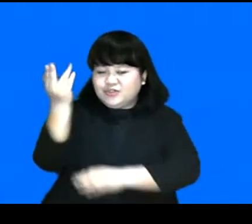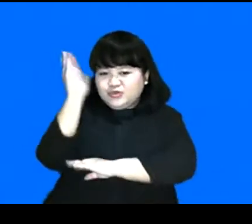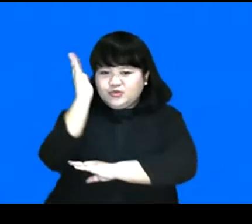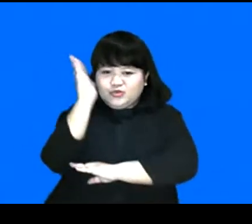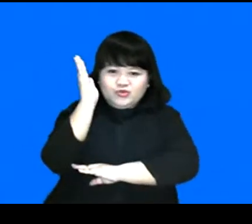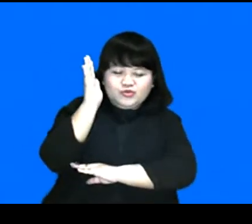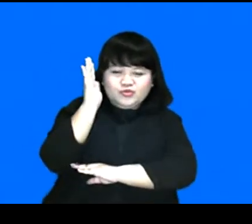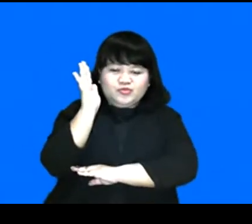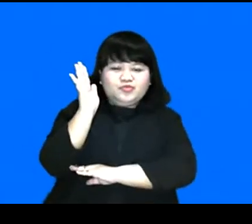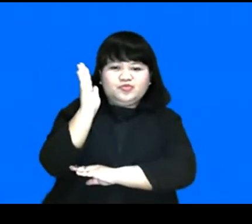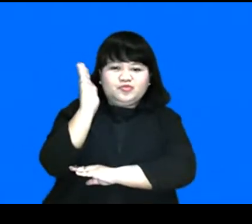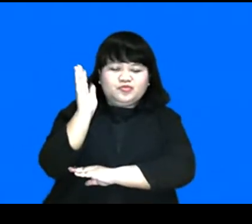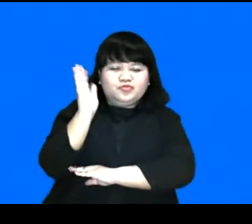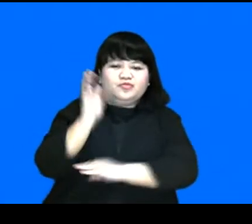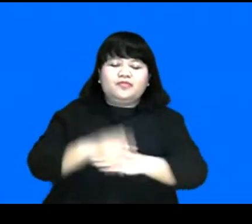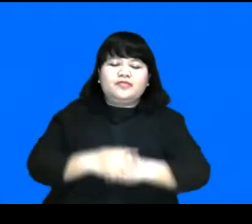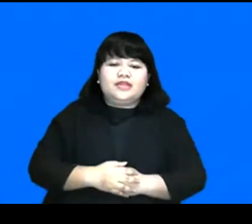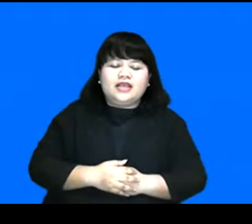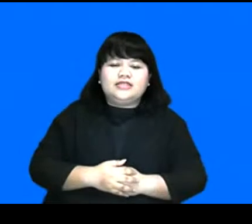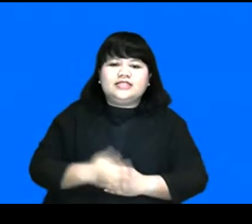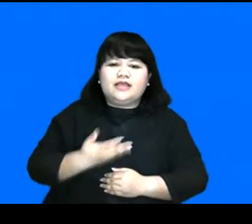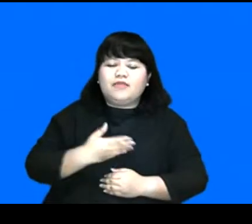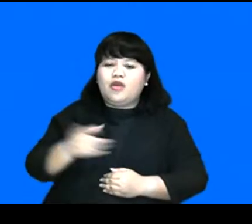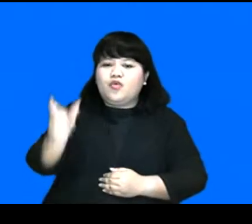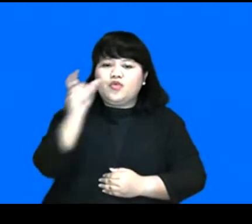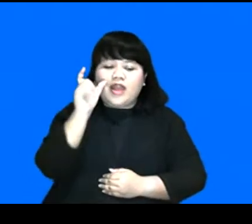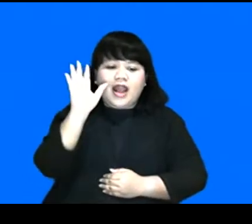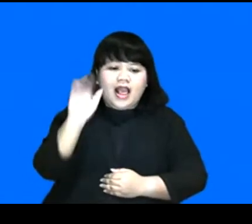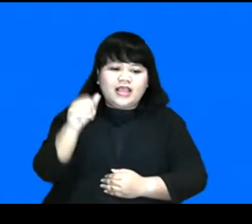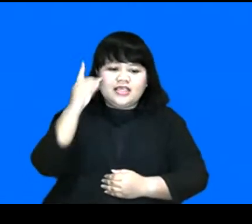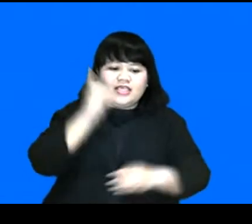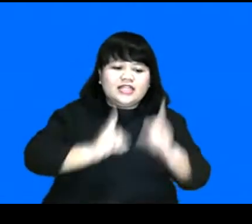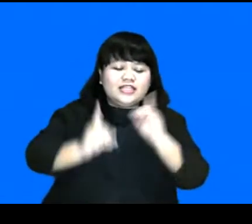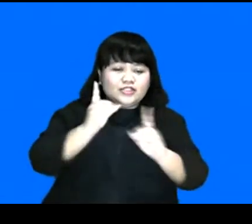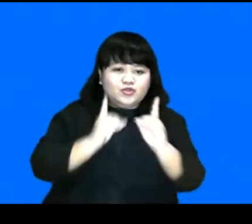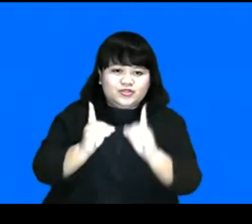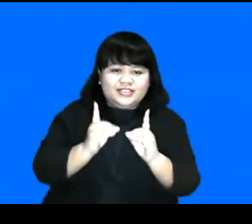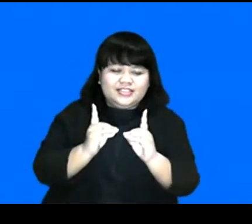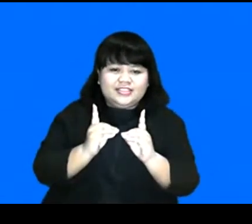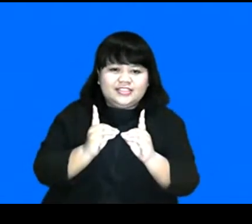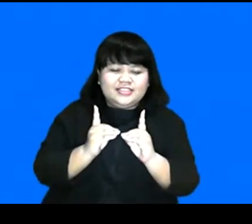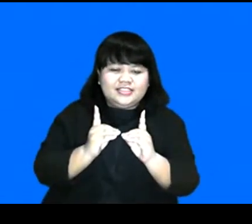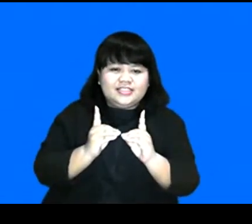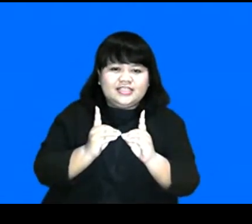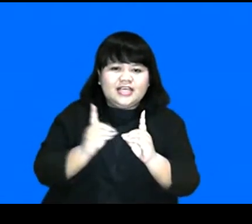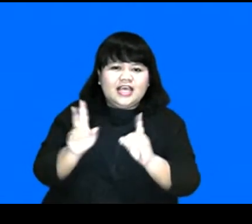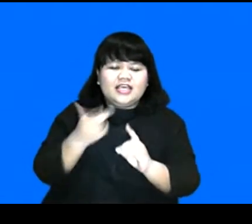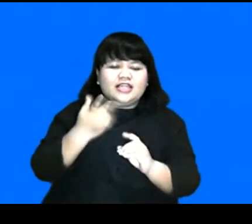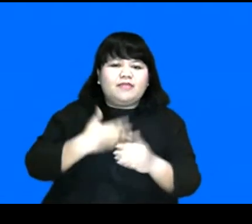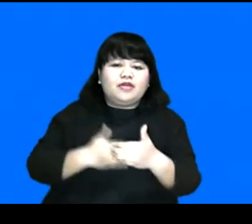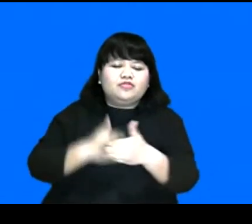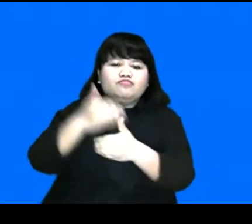panel discussion, but we are now going to move to the next session already. Thank you very much.